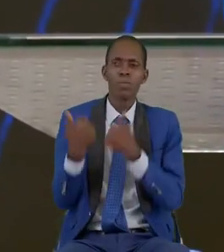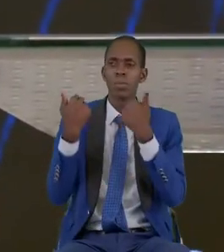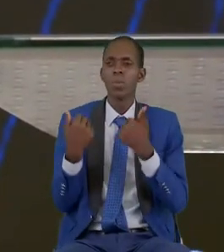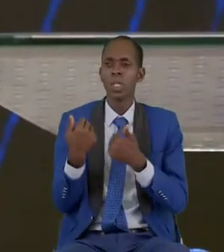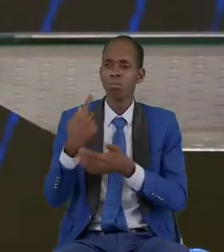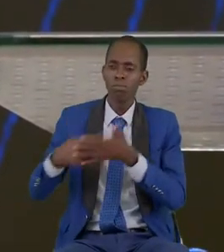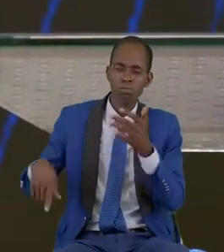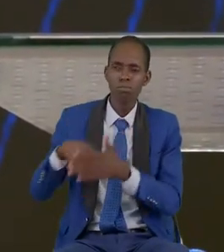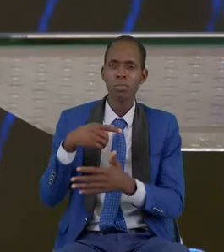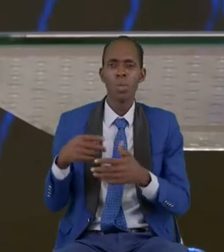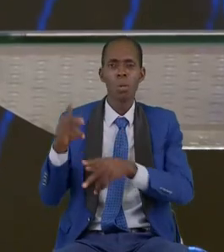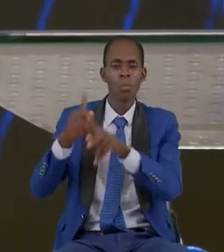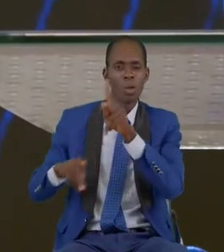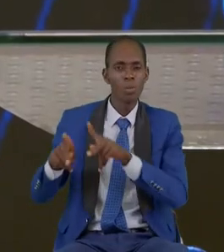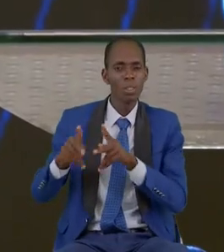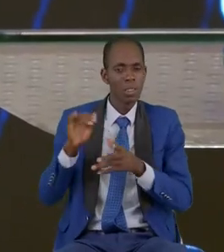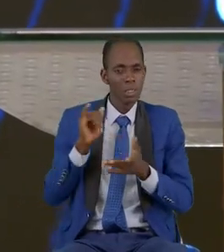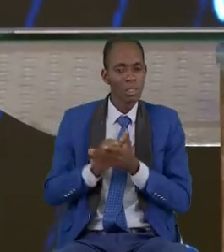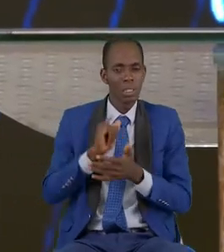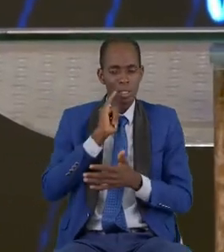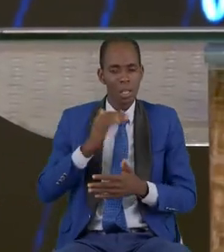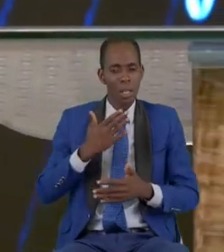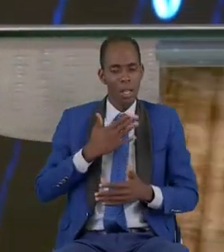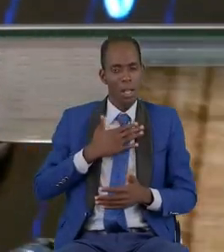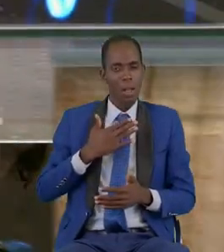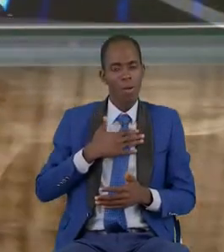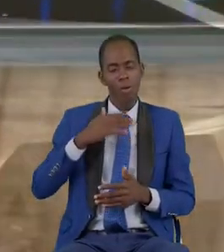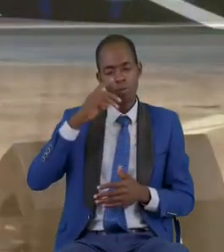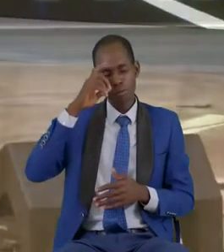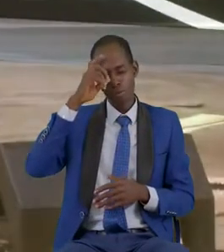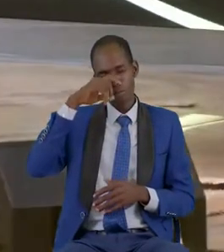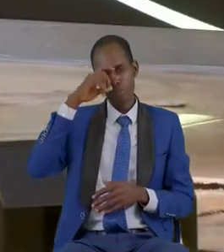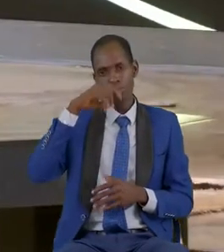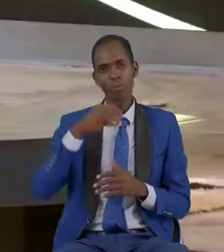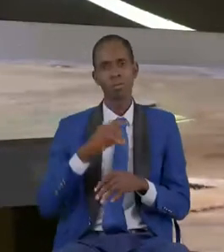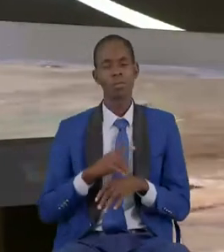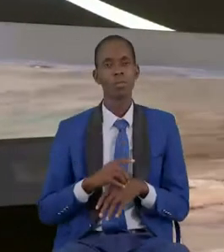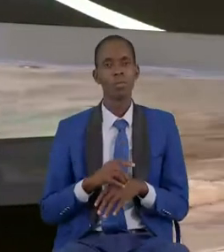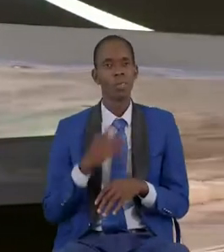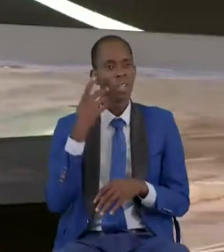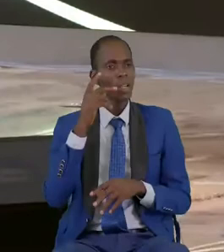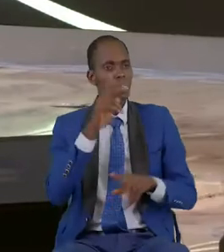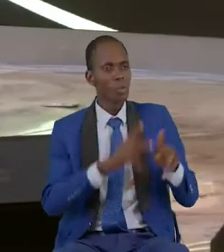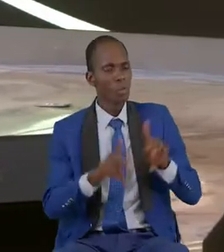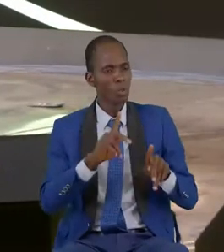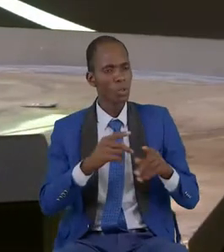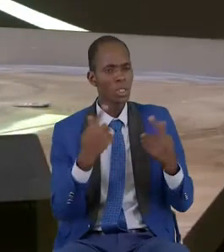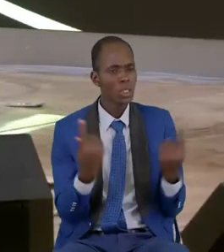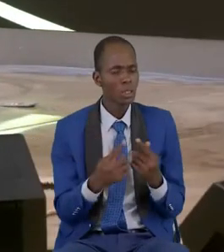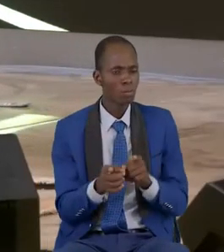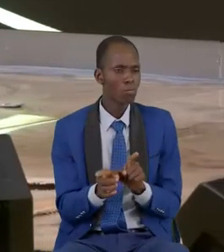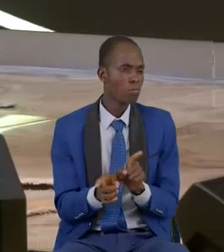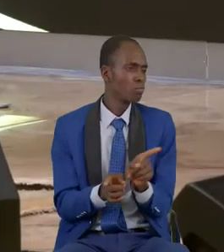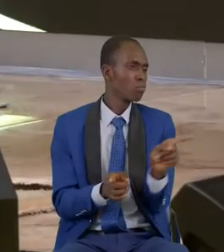backsliding, that is our wisdom. Seeing people going astray and